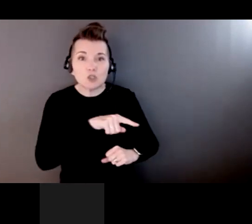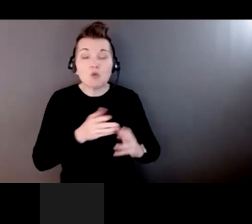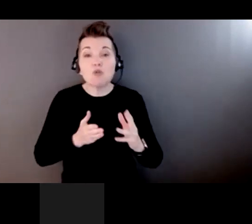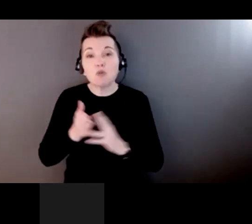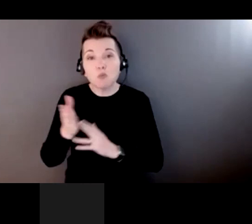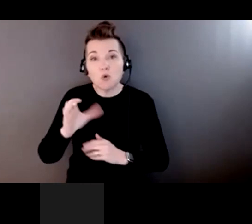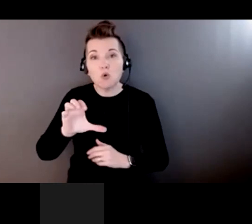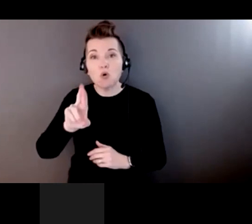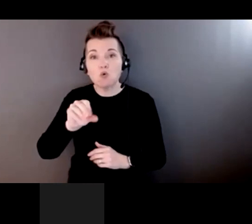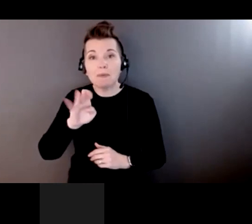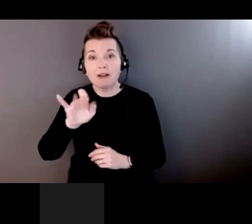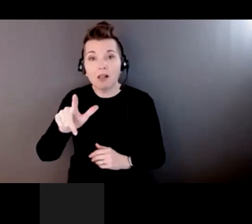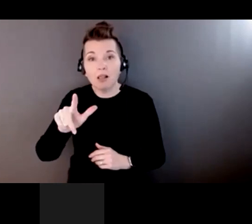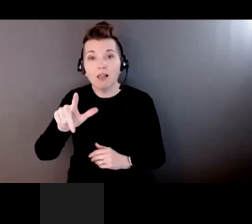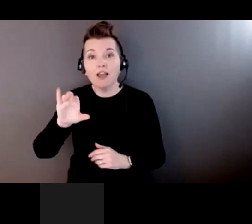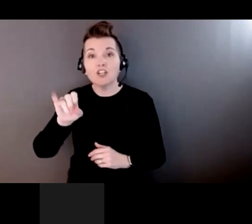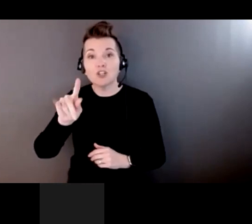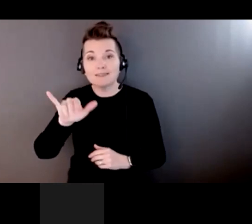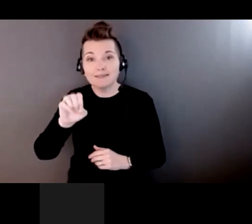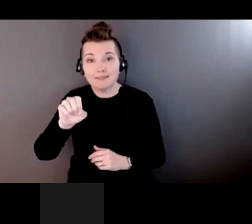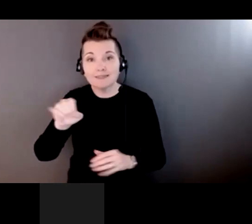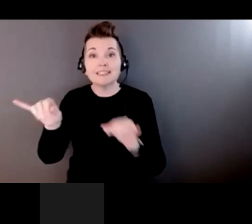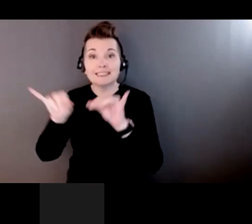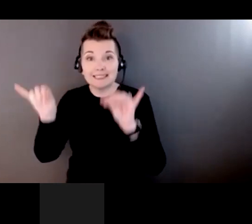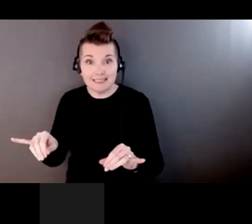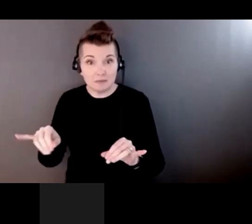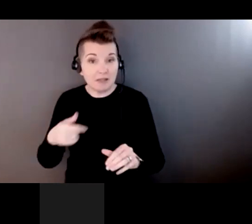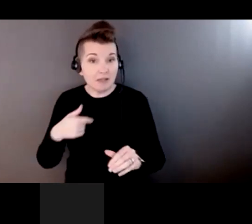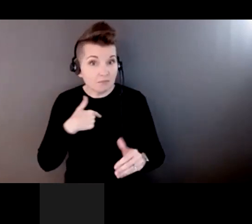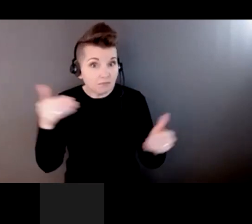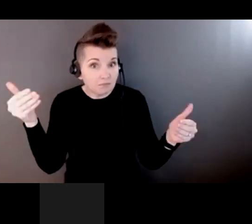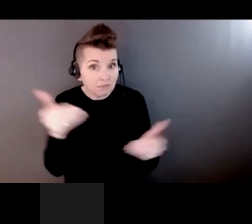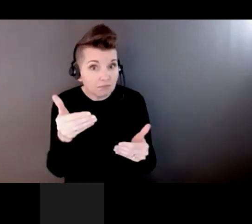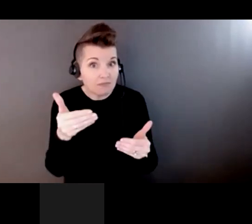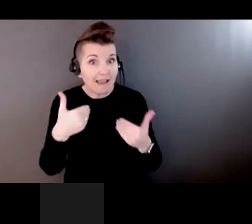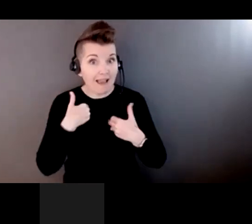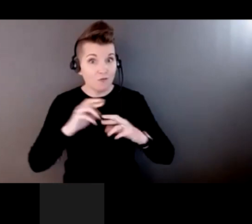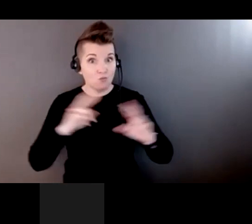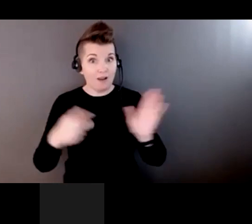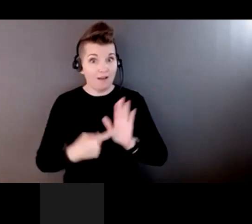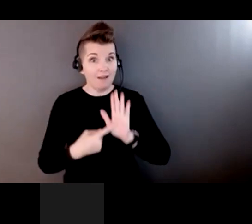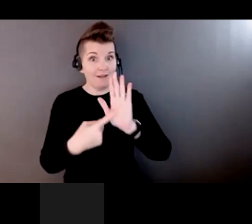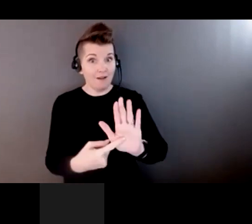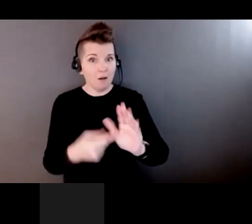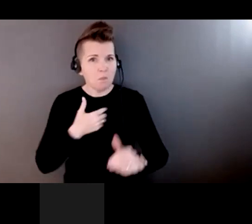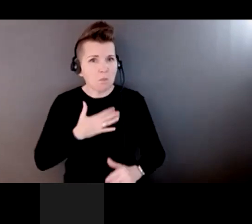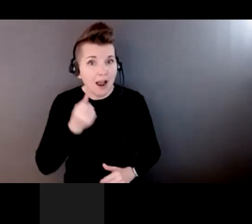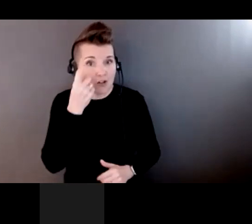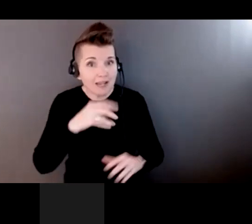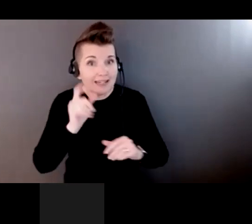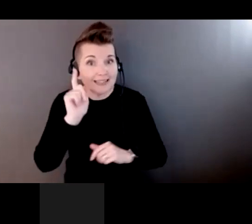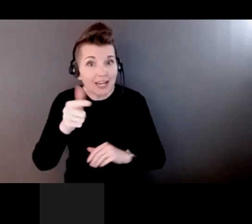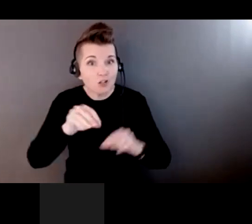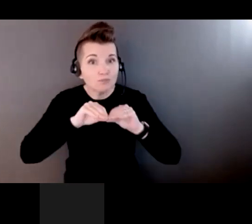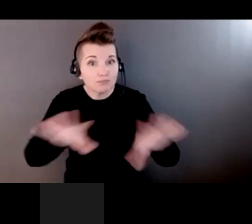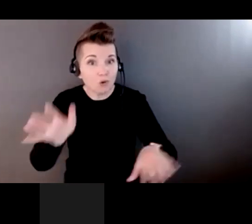PowerPoint presentation, which I'll share with you now, and I understand you'll get a copy of it later. I do invite questions, but as Laura said, perhaps what we